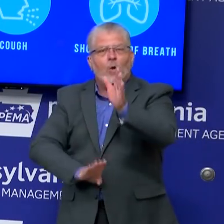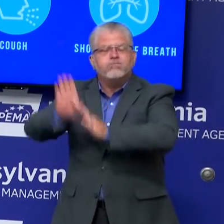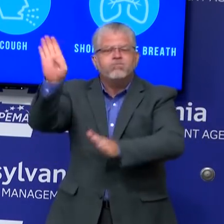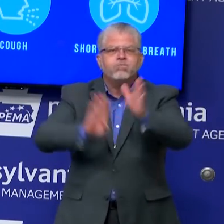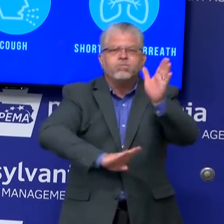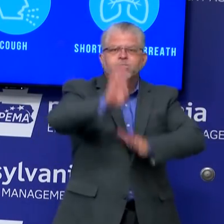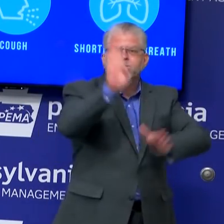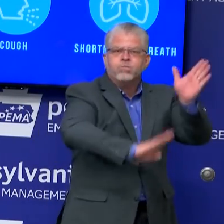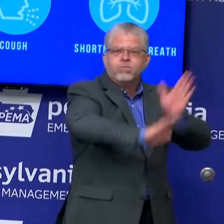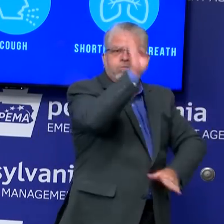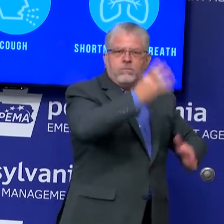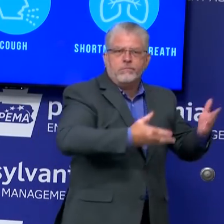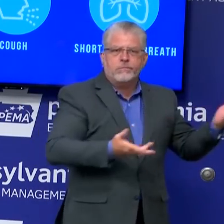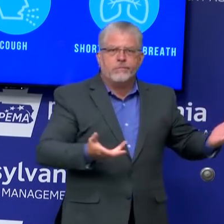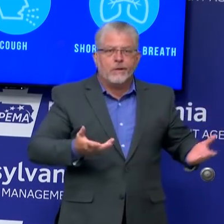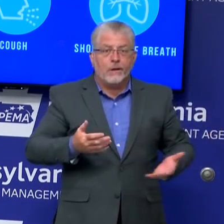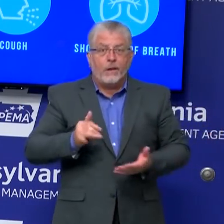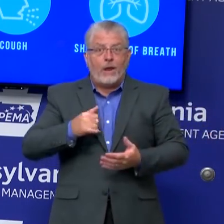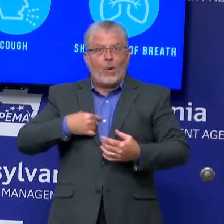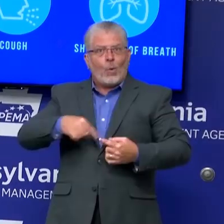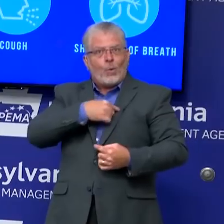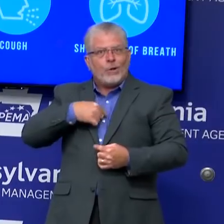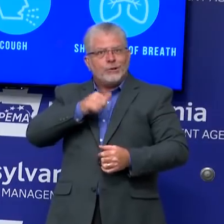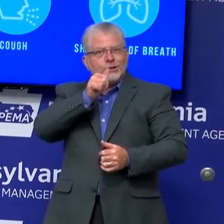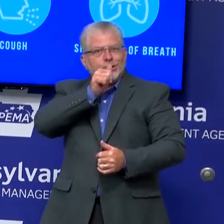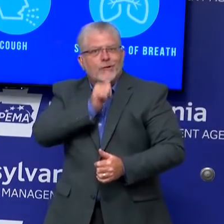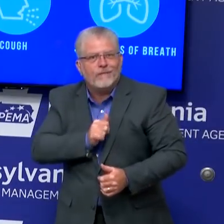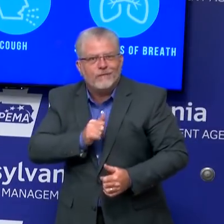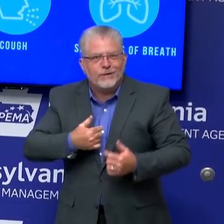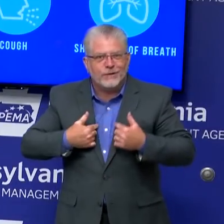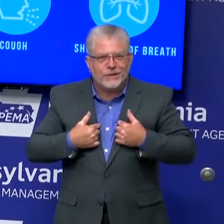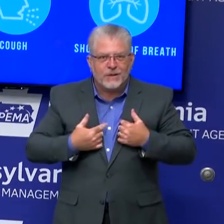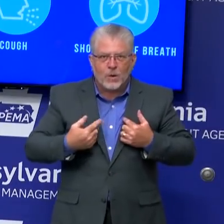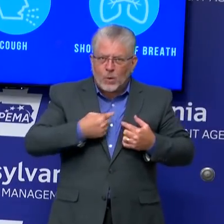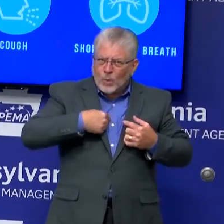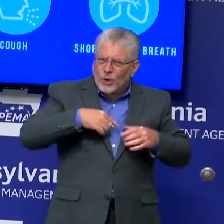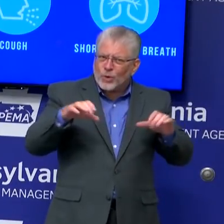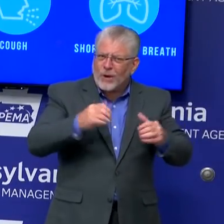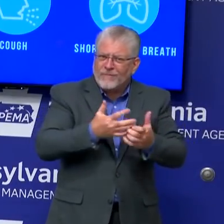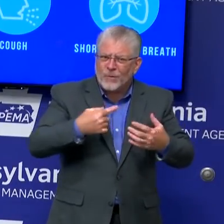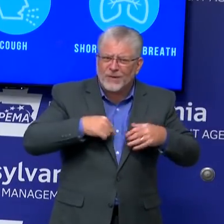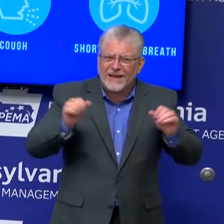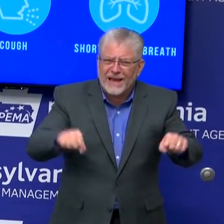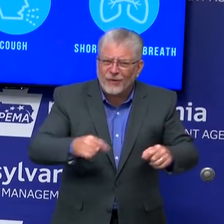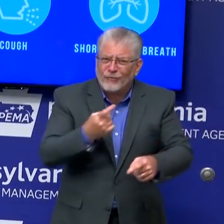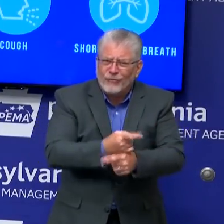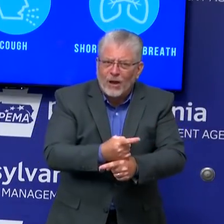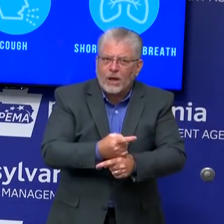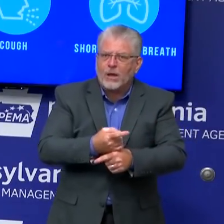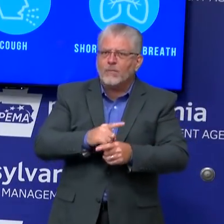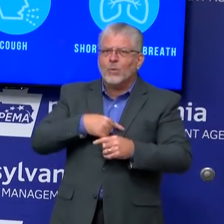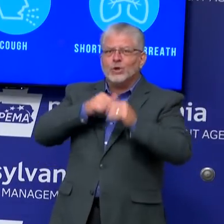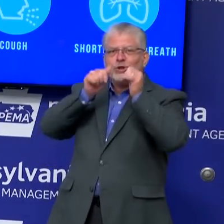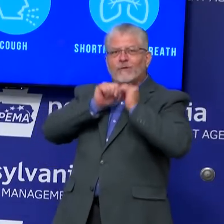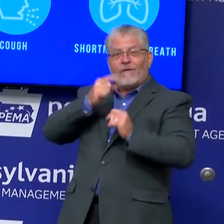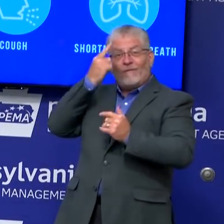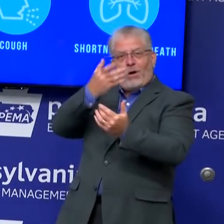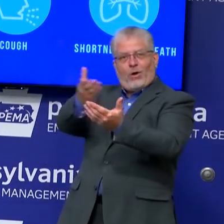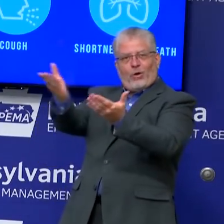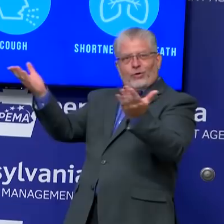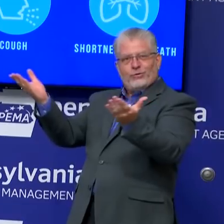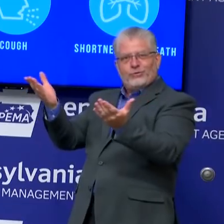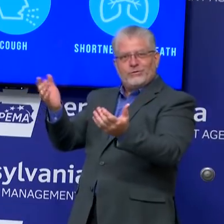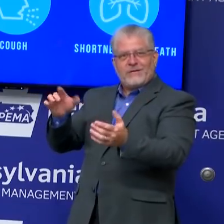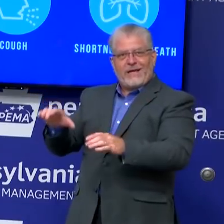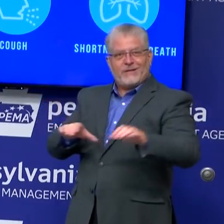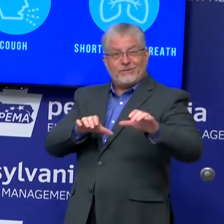price. We did everything we should have done. We were responsible, and yet we're paying a price right now. So the result is that